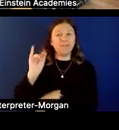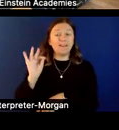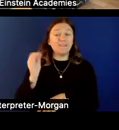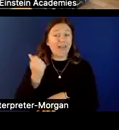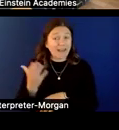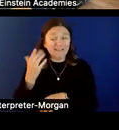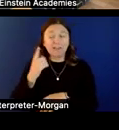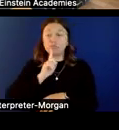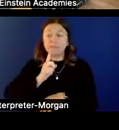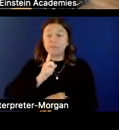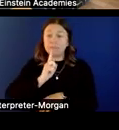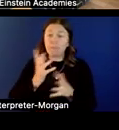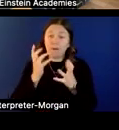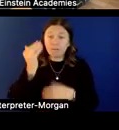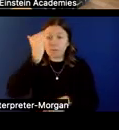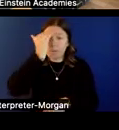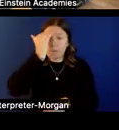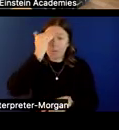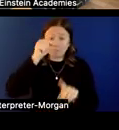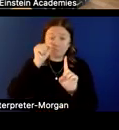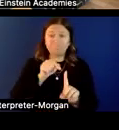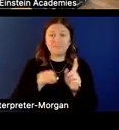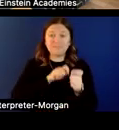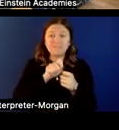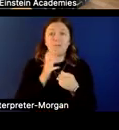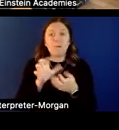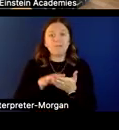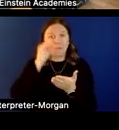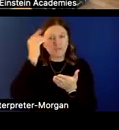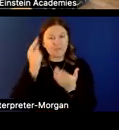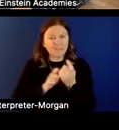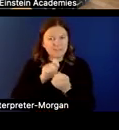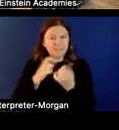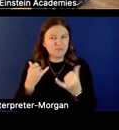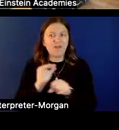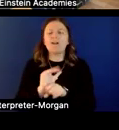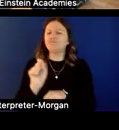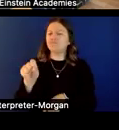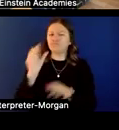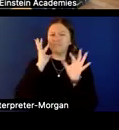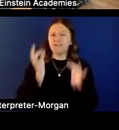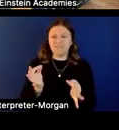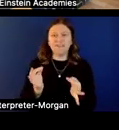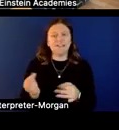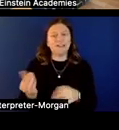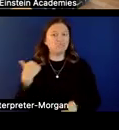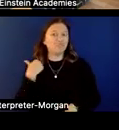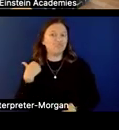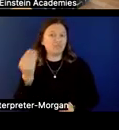to know, and want to learn tonight, then, yeah, feel free to give me a sticky and let me know.